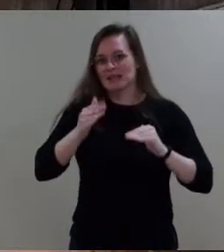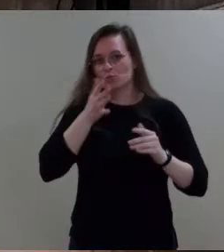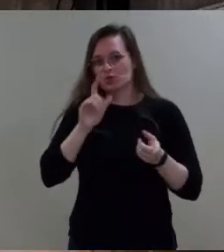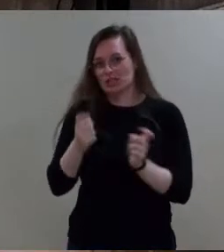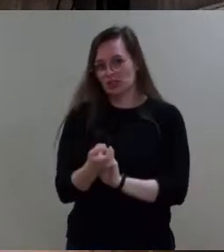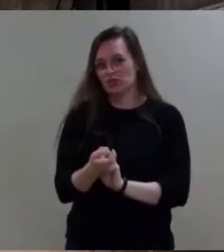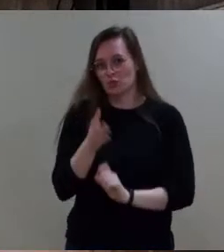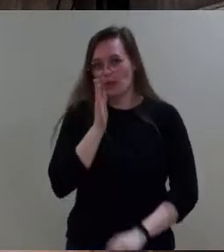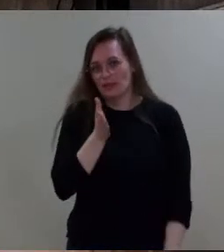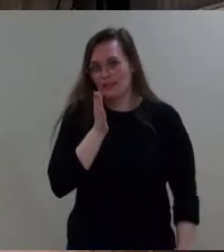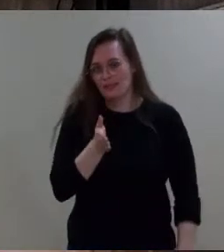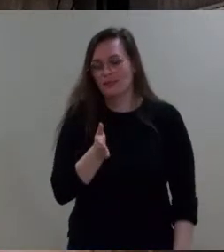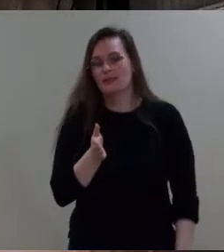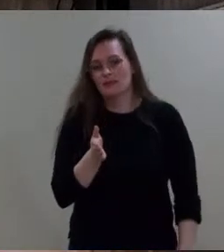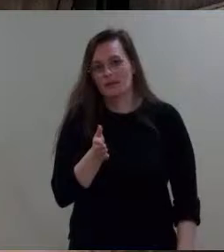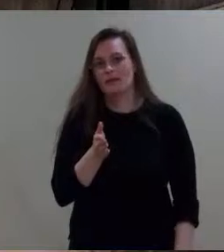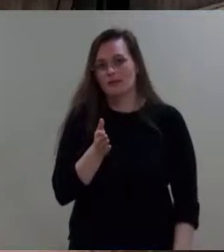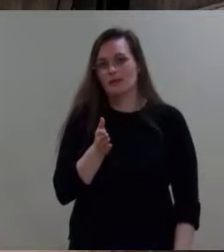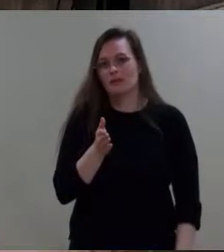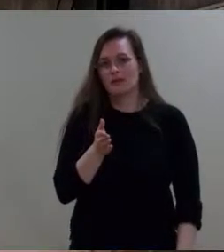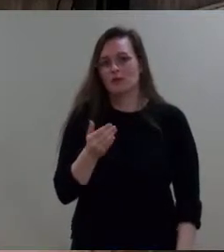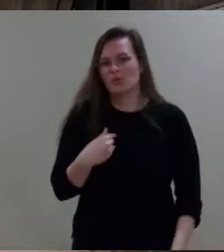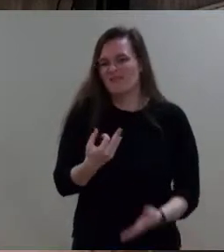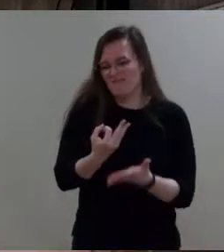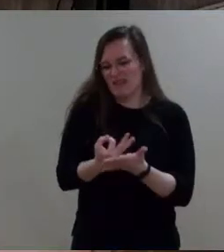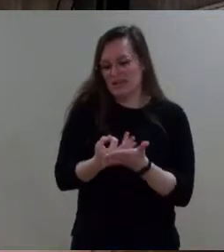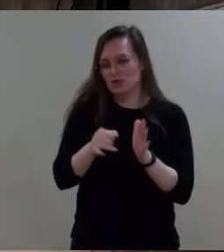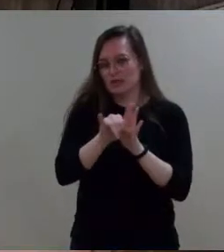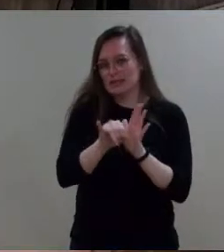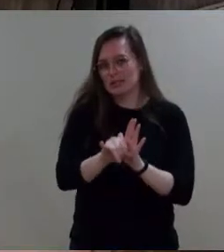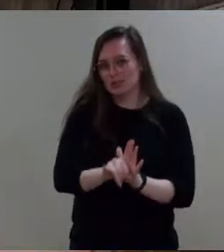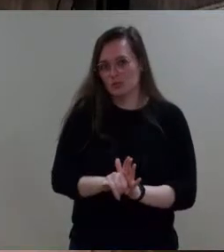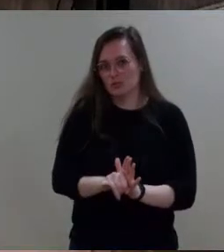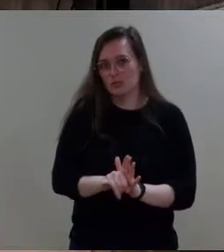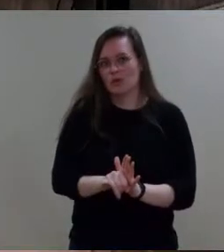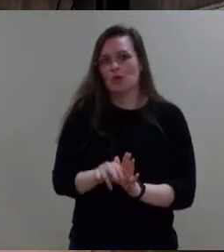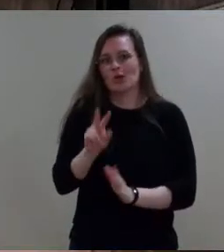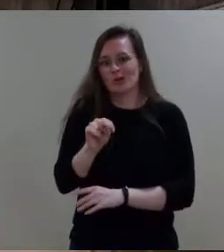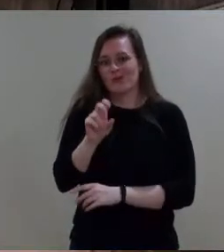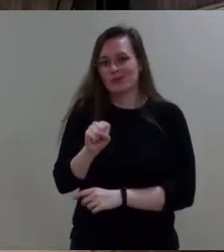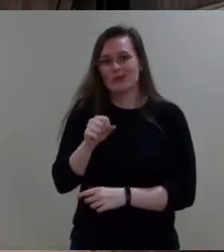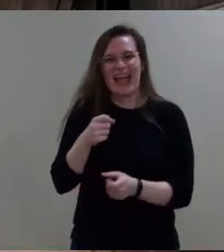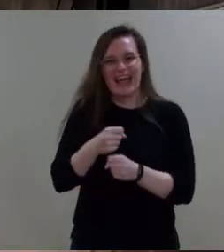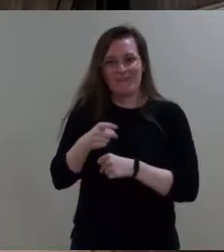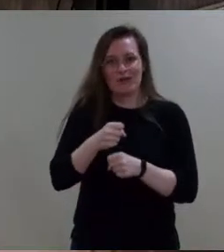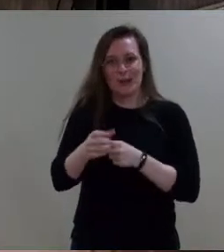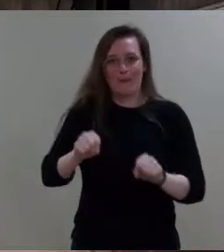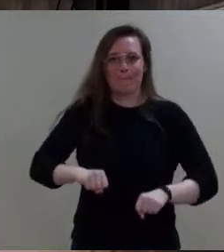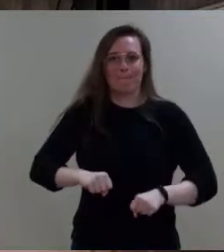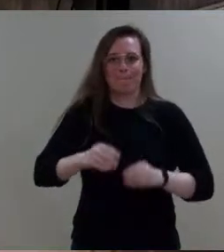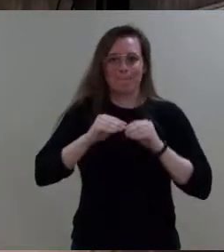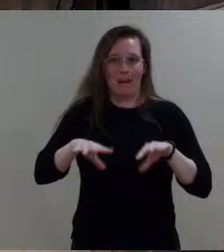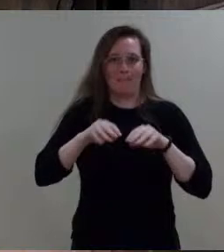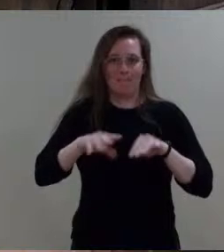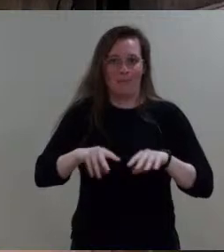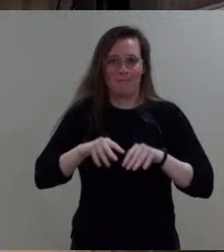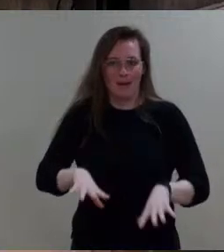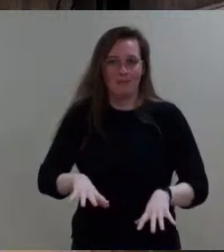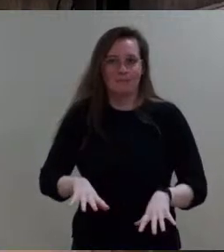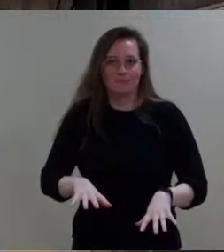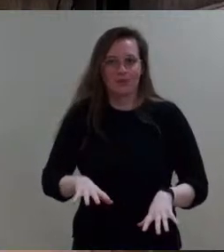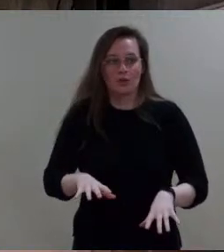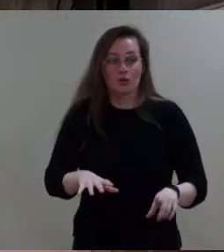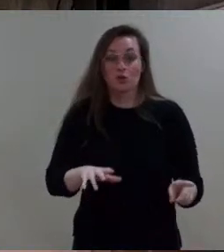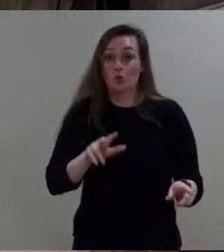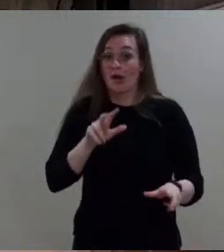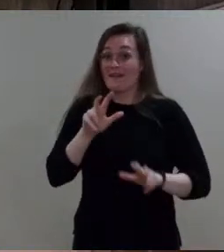are financial indicators that the province puts out every year, and I believe in her capital investment plan, Wanda